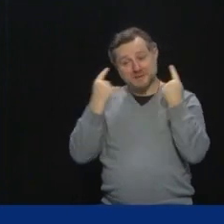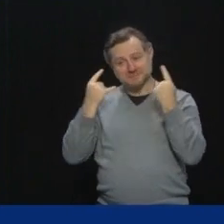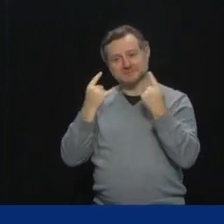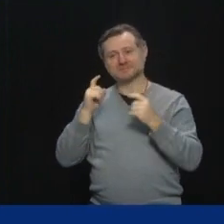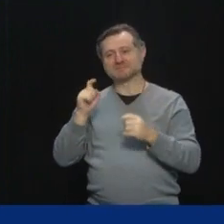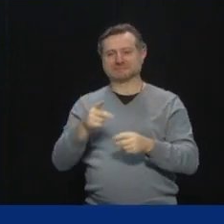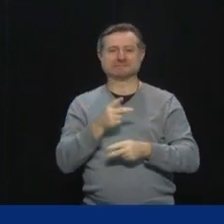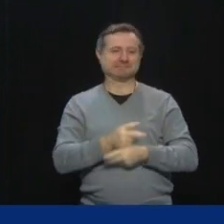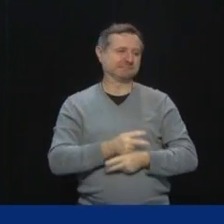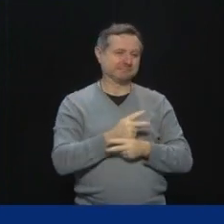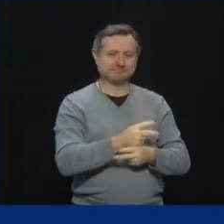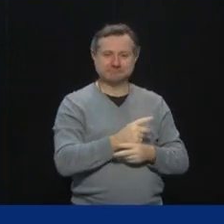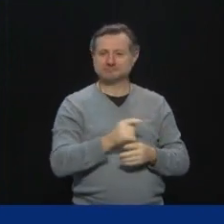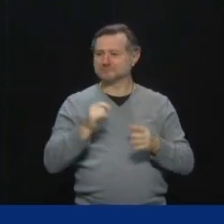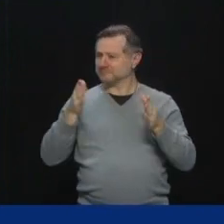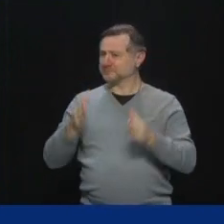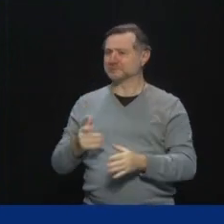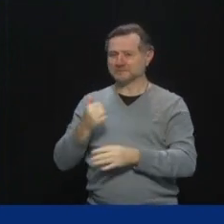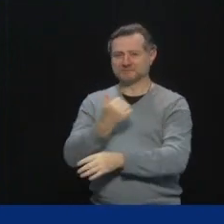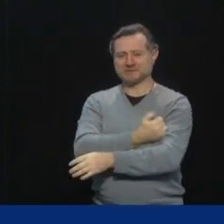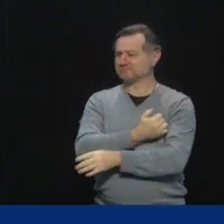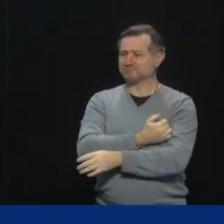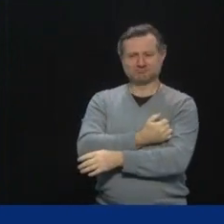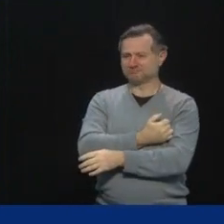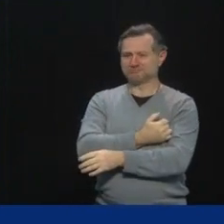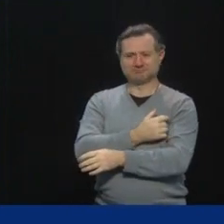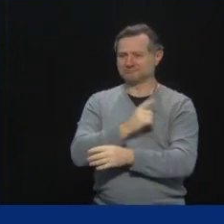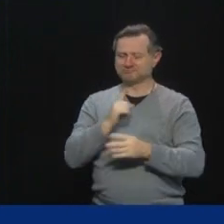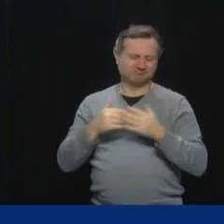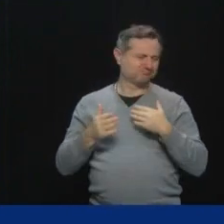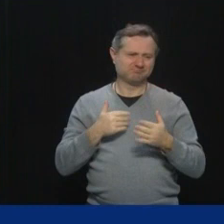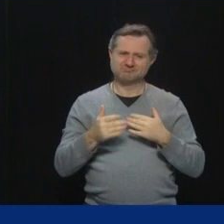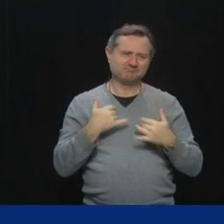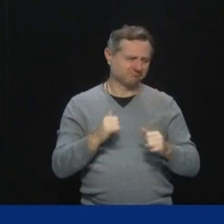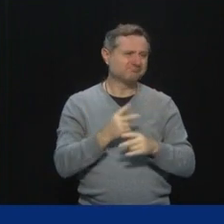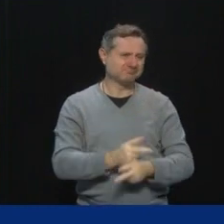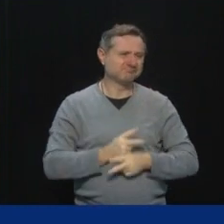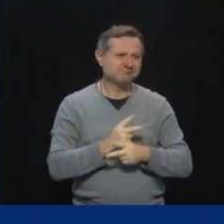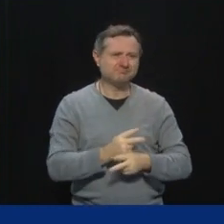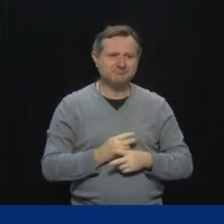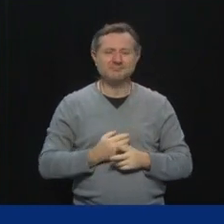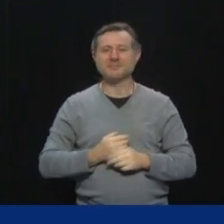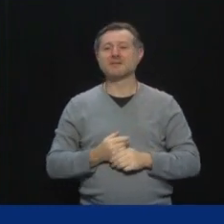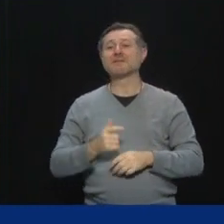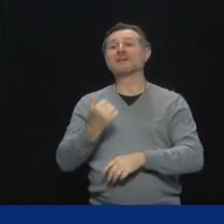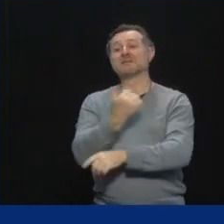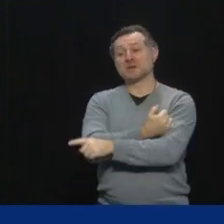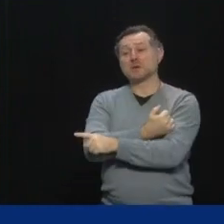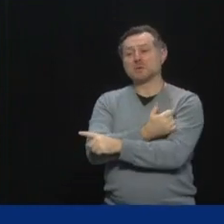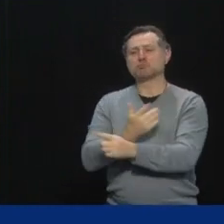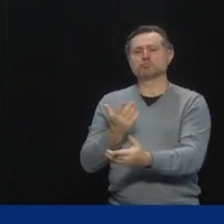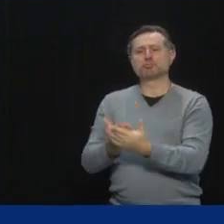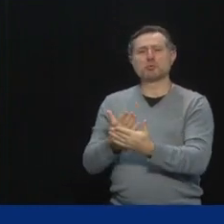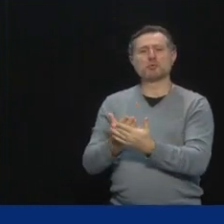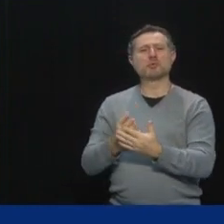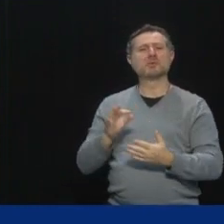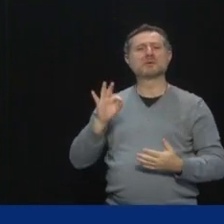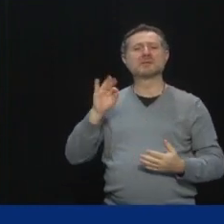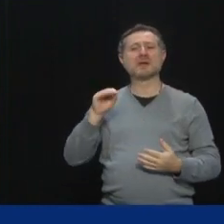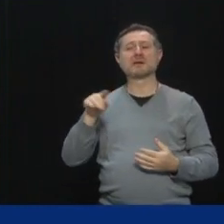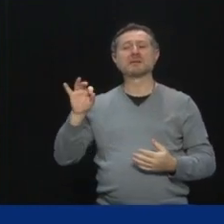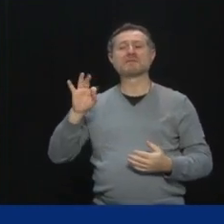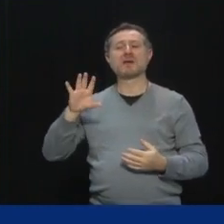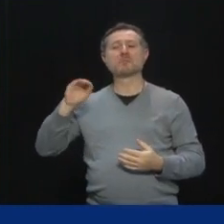been vaccinated. And vaccinations have really been established to be proving to be 90 to 95% effective.